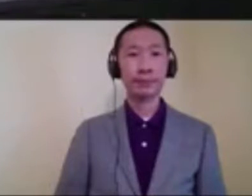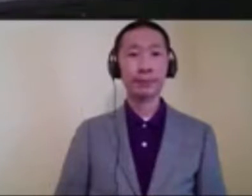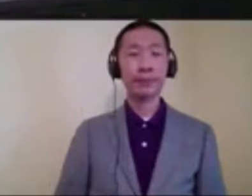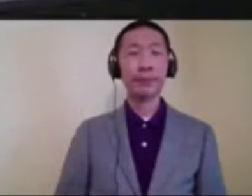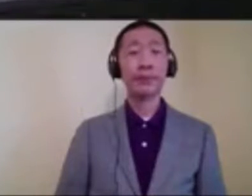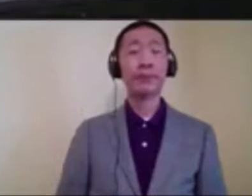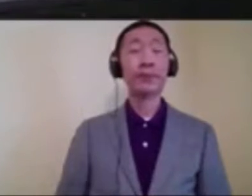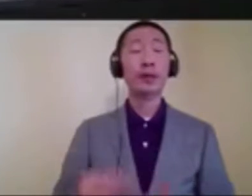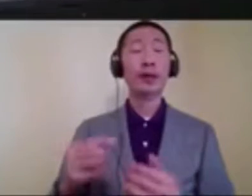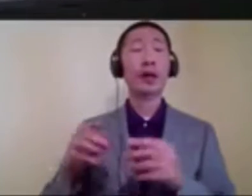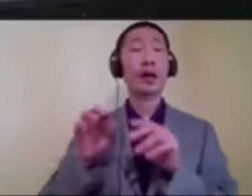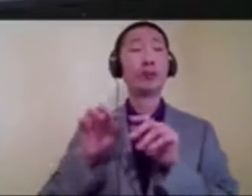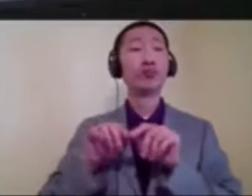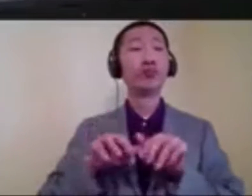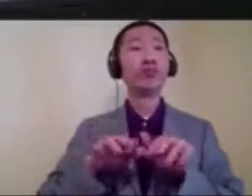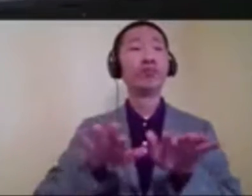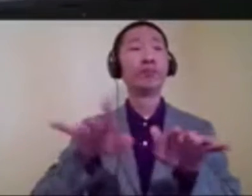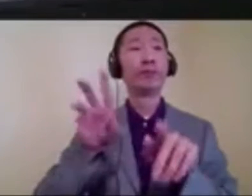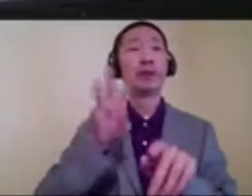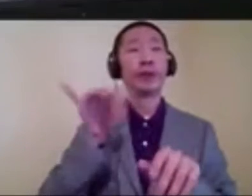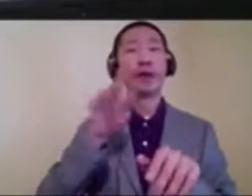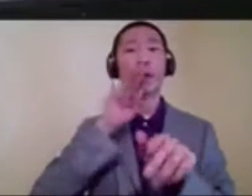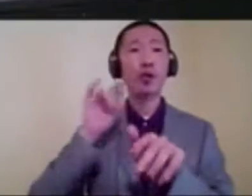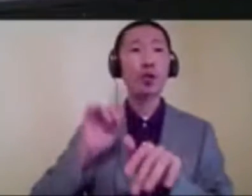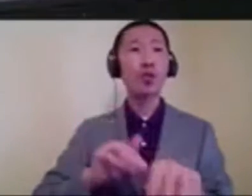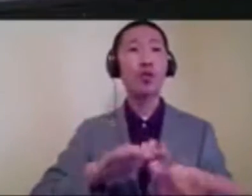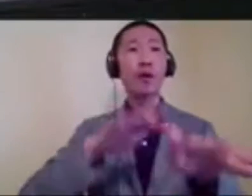flowing like a